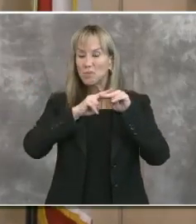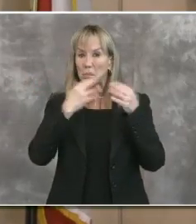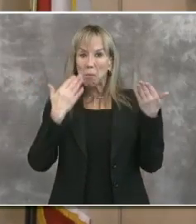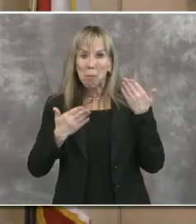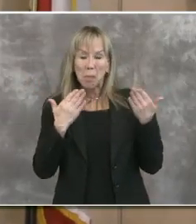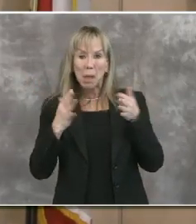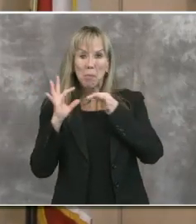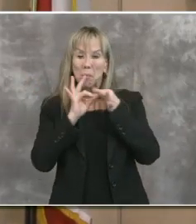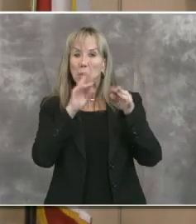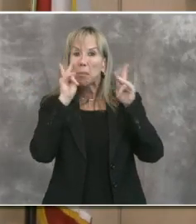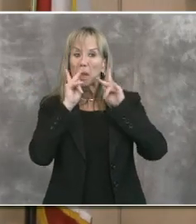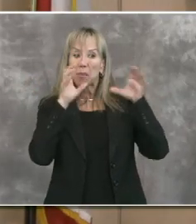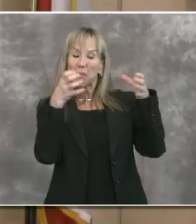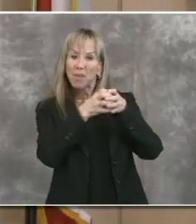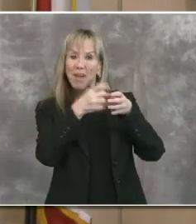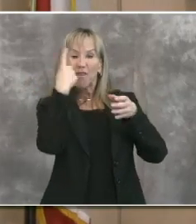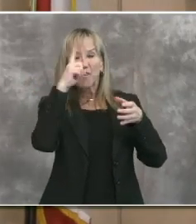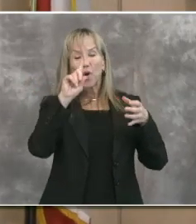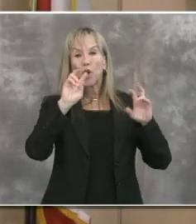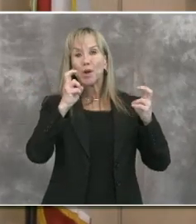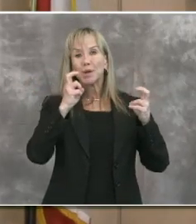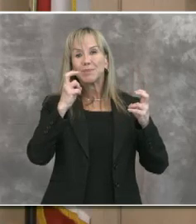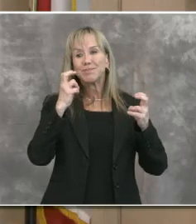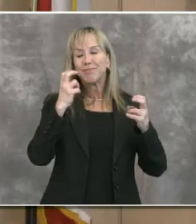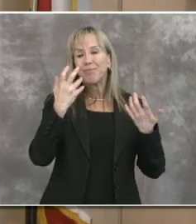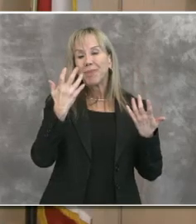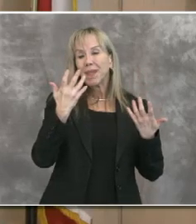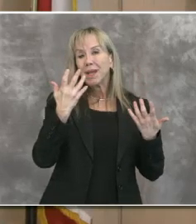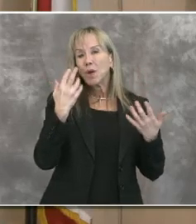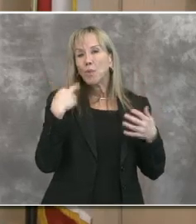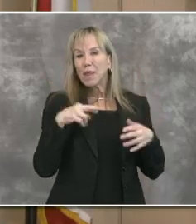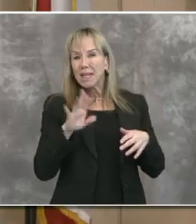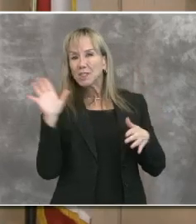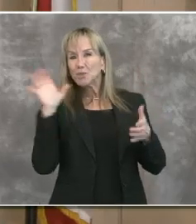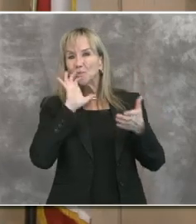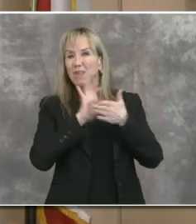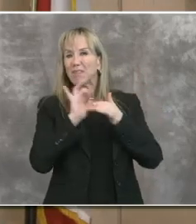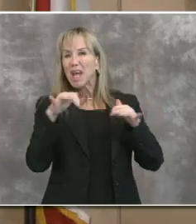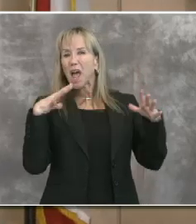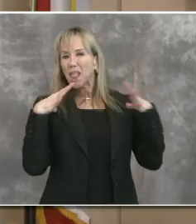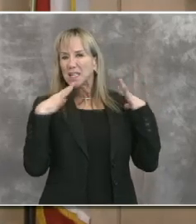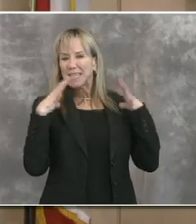connected to people gathering for religious holidays earlier this month?